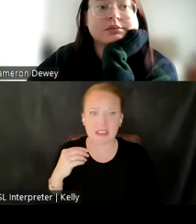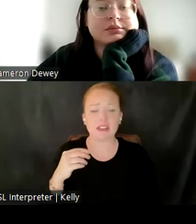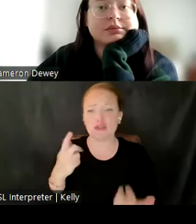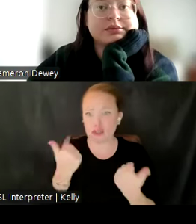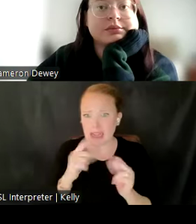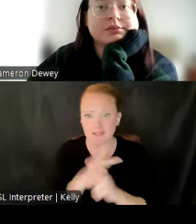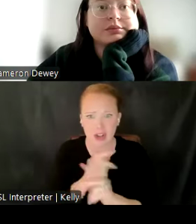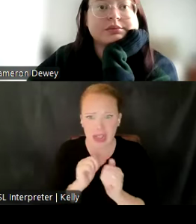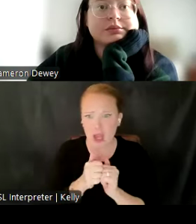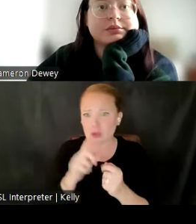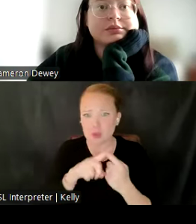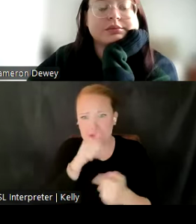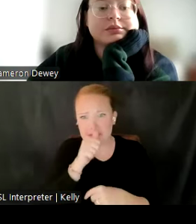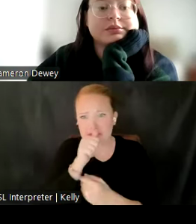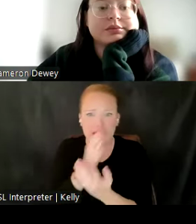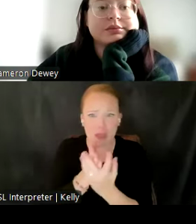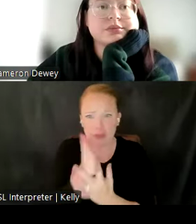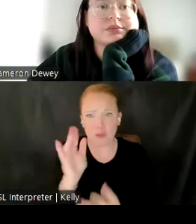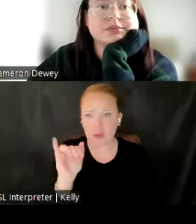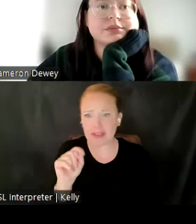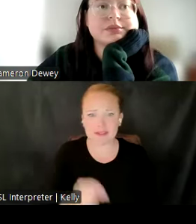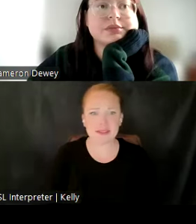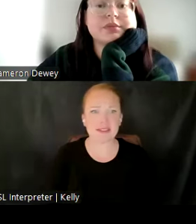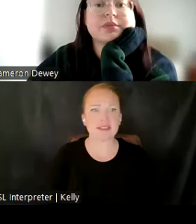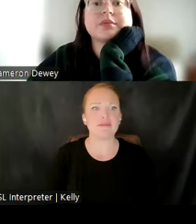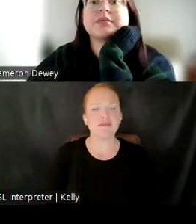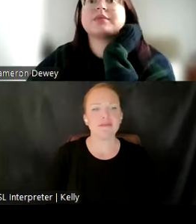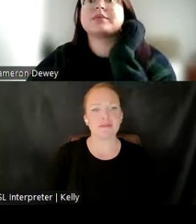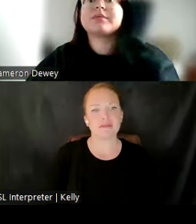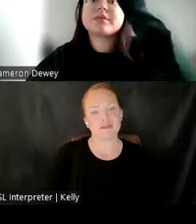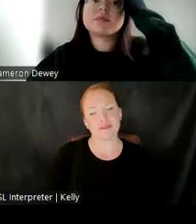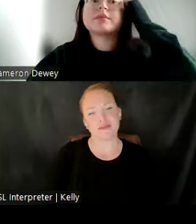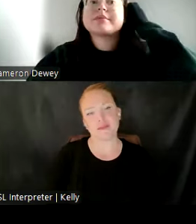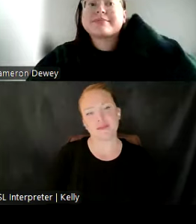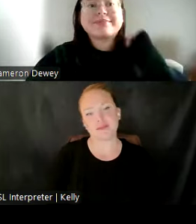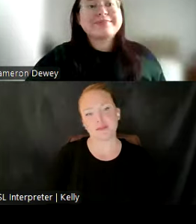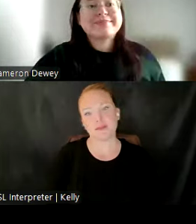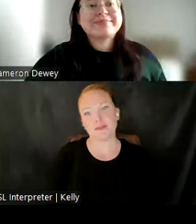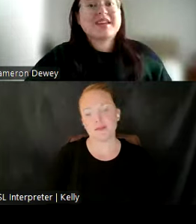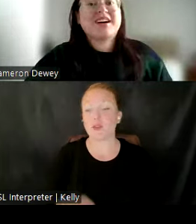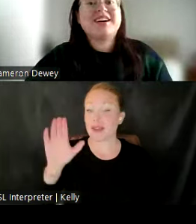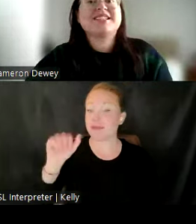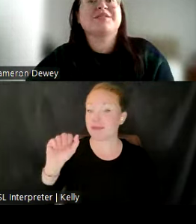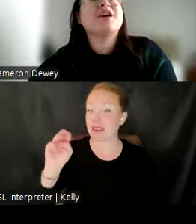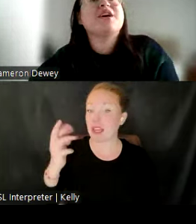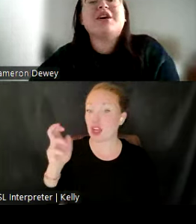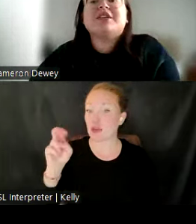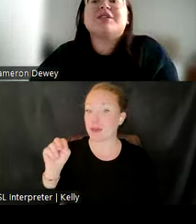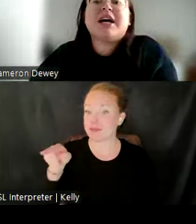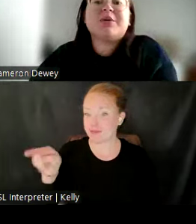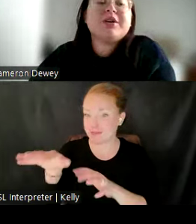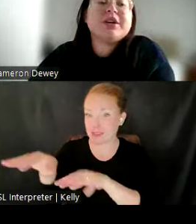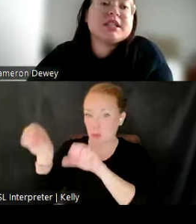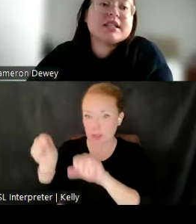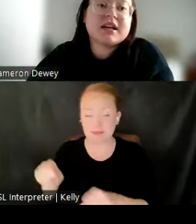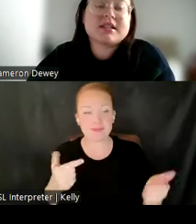guys for all of your participation. And then I think we can move on to the next slide, and Cameron, you can take over. Awesome. So